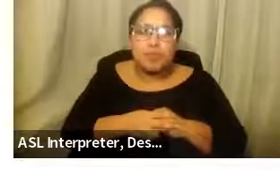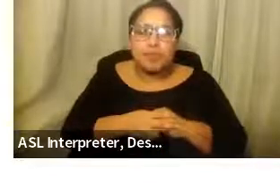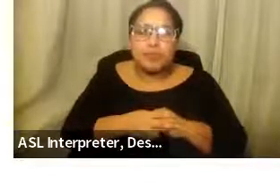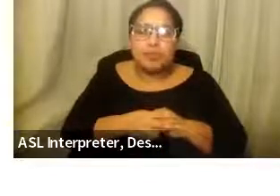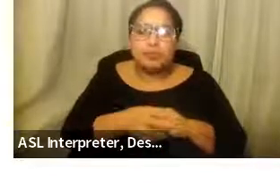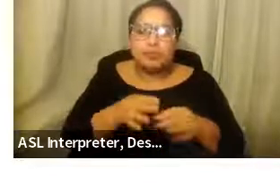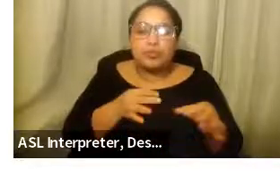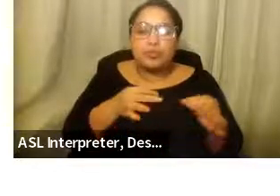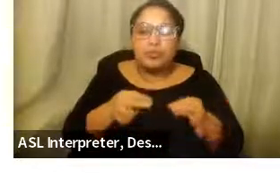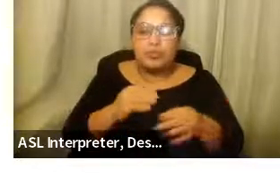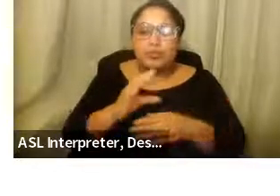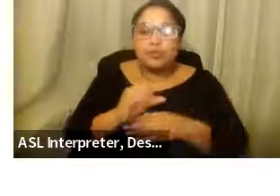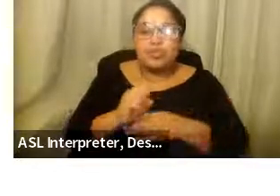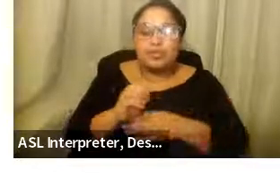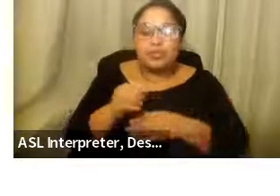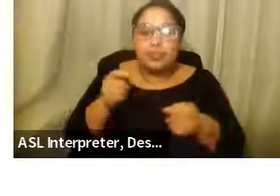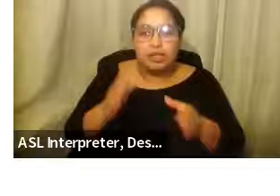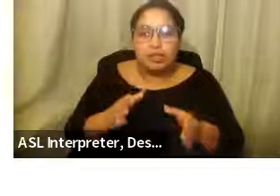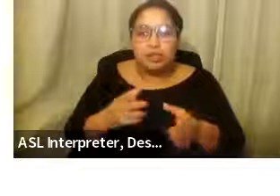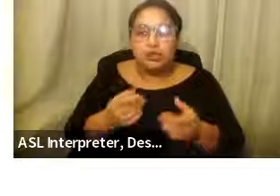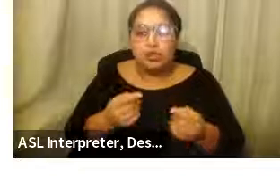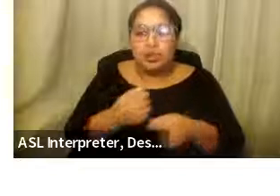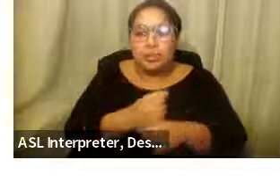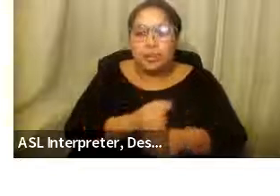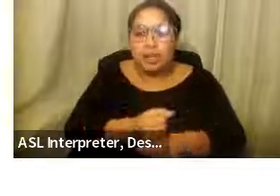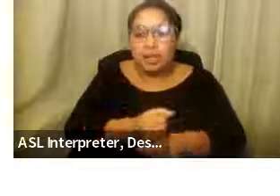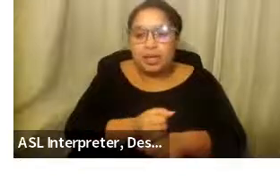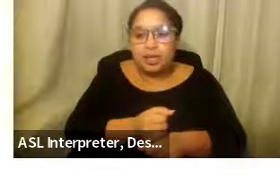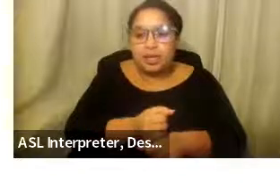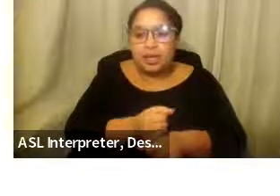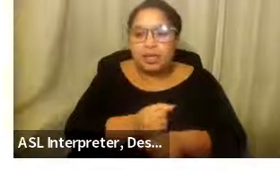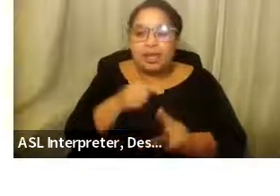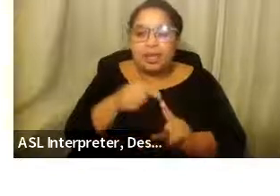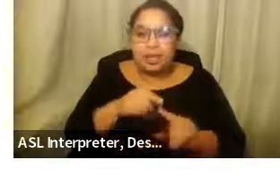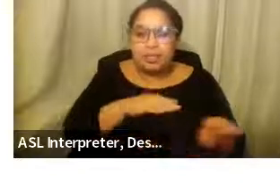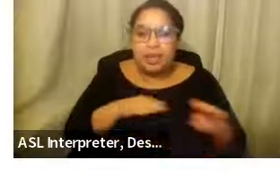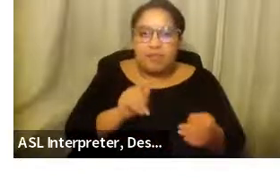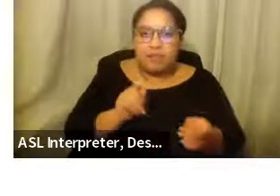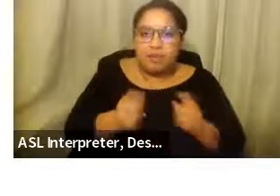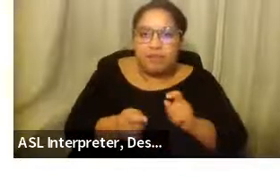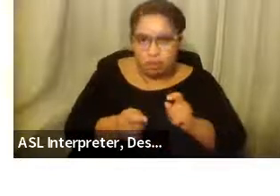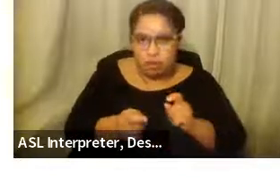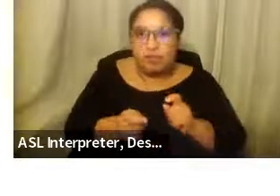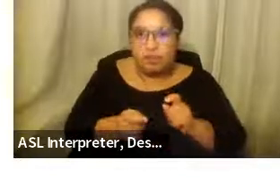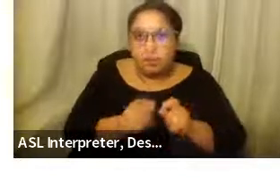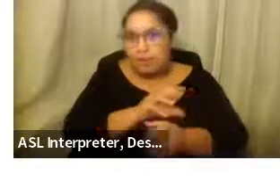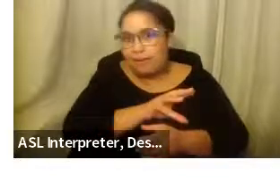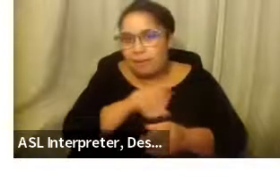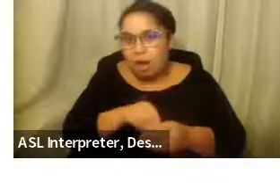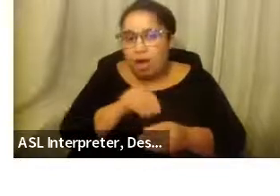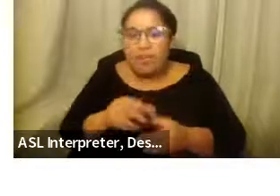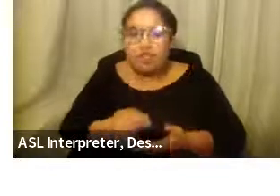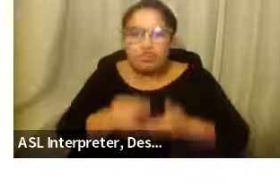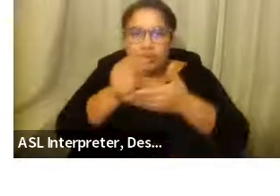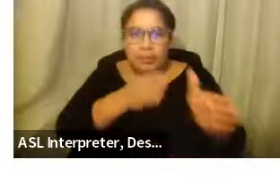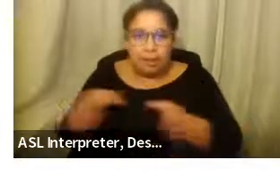instruct that case manager to do is to make this behavioral modification part of a treatment